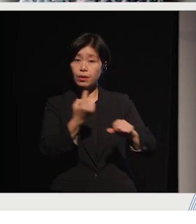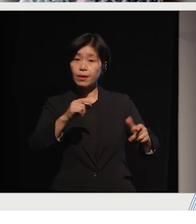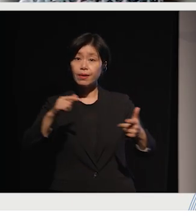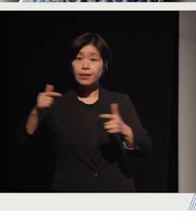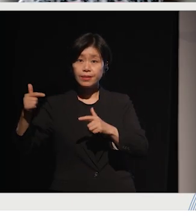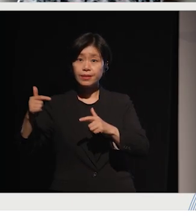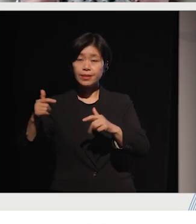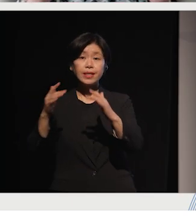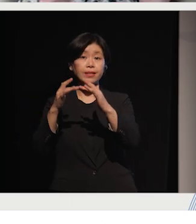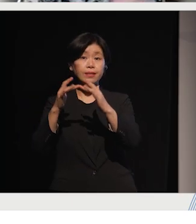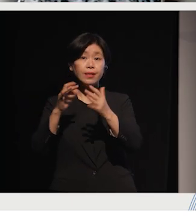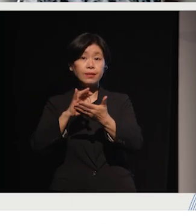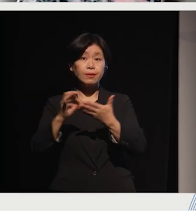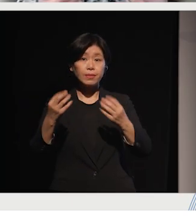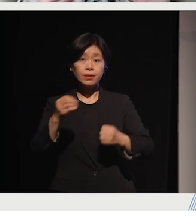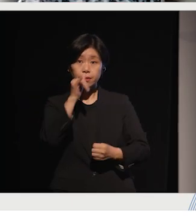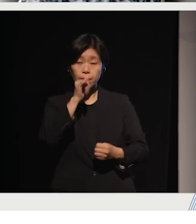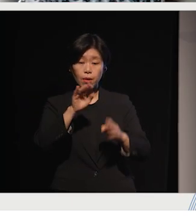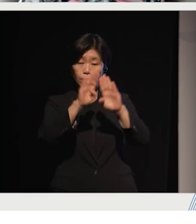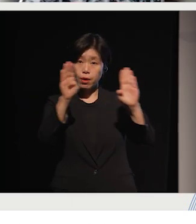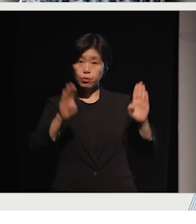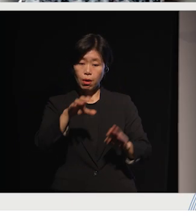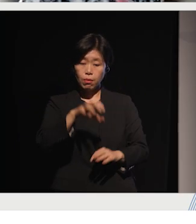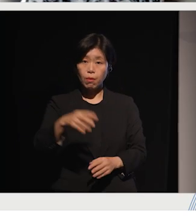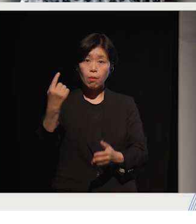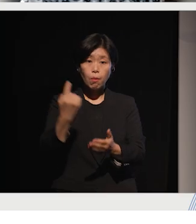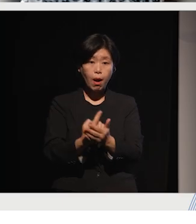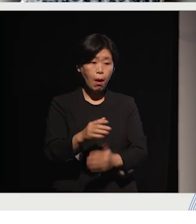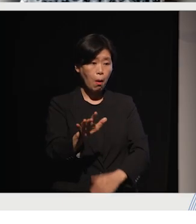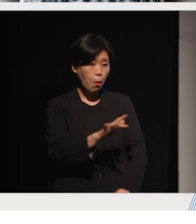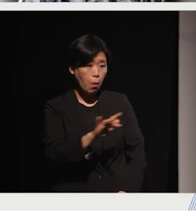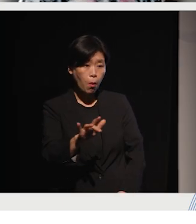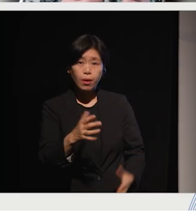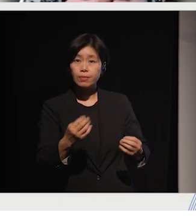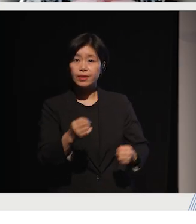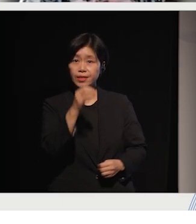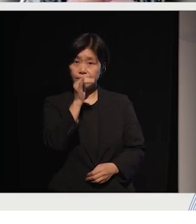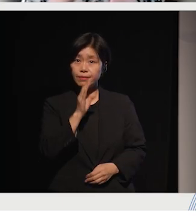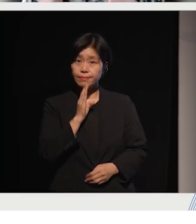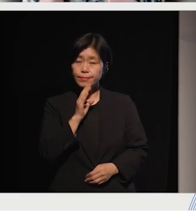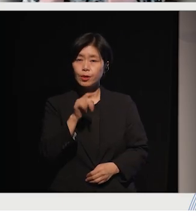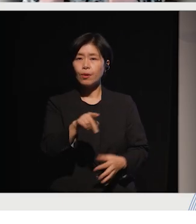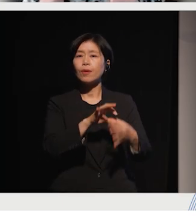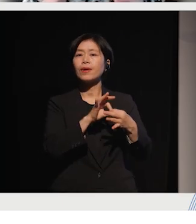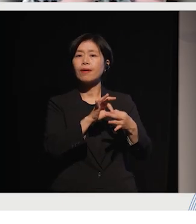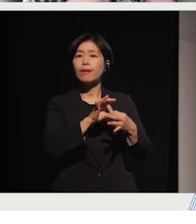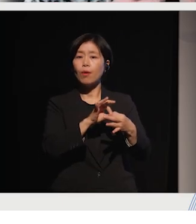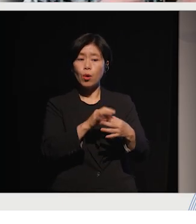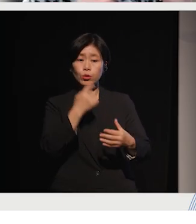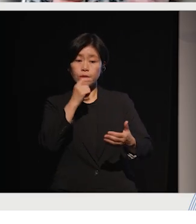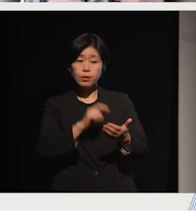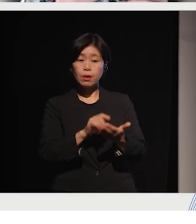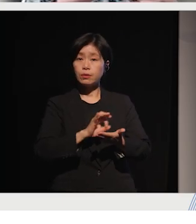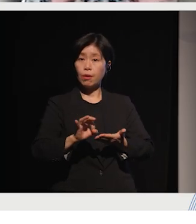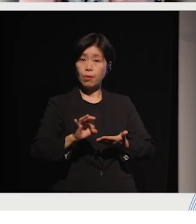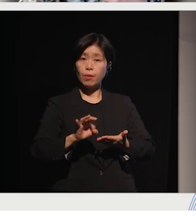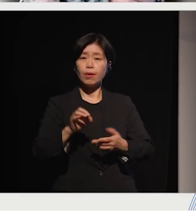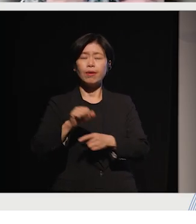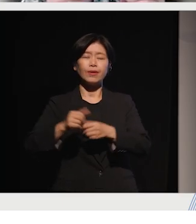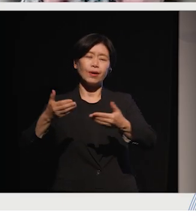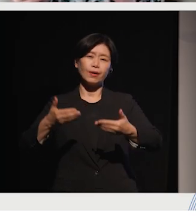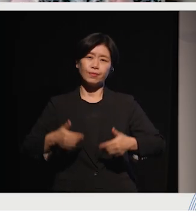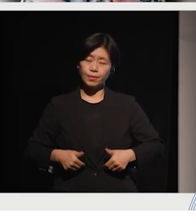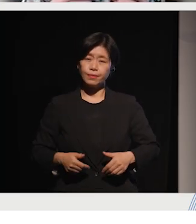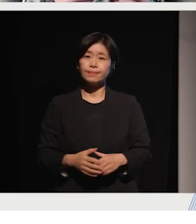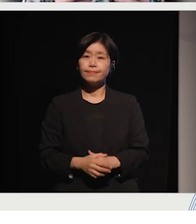in museums. That media has to be accessible. And I think that this is where